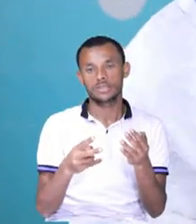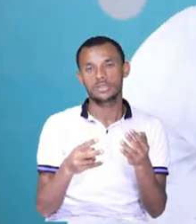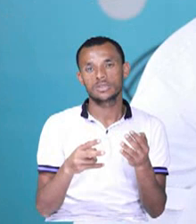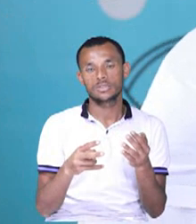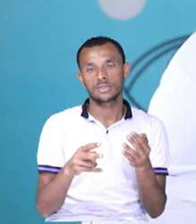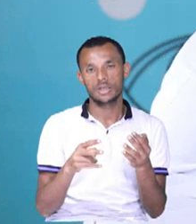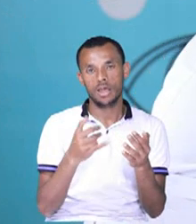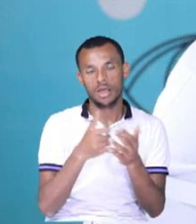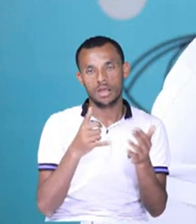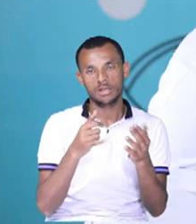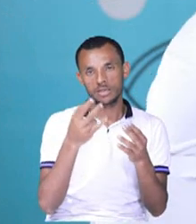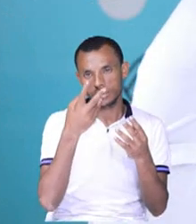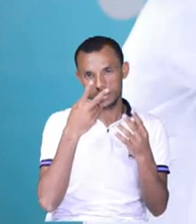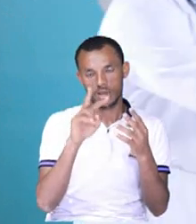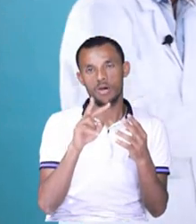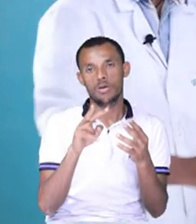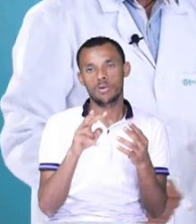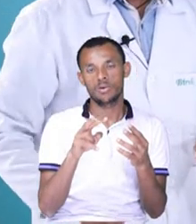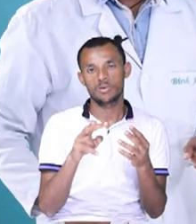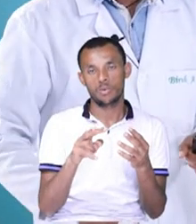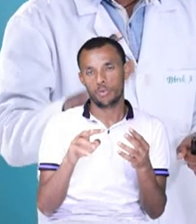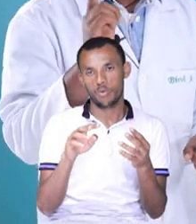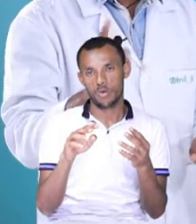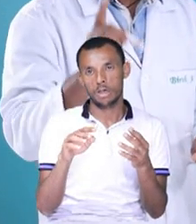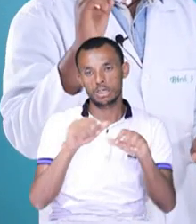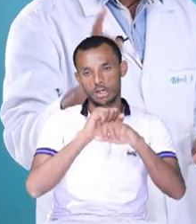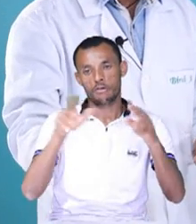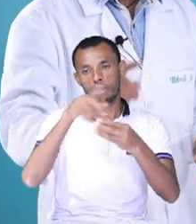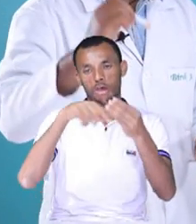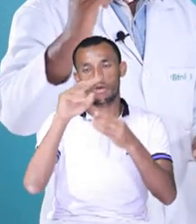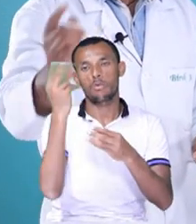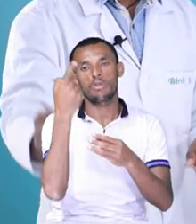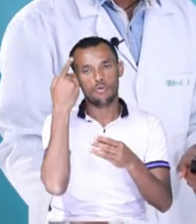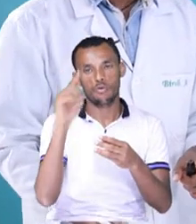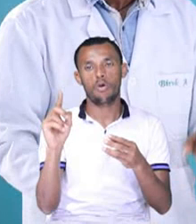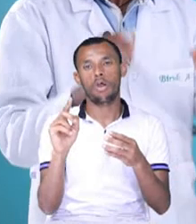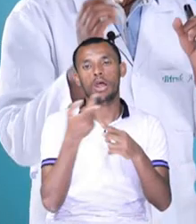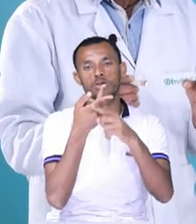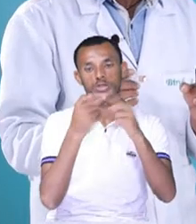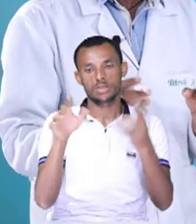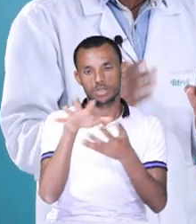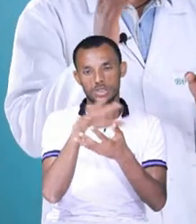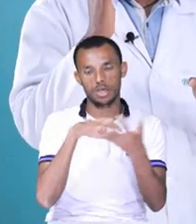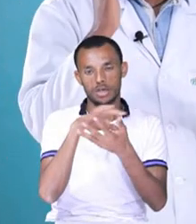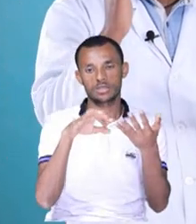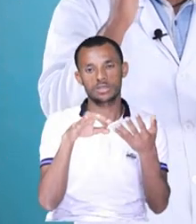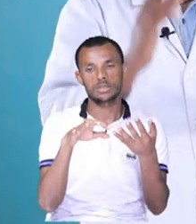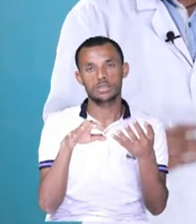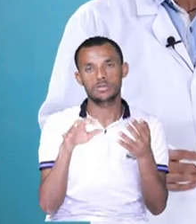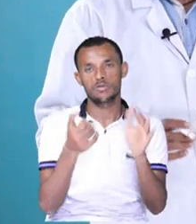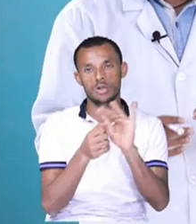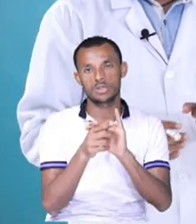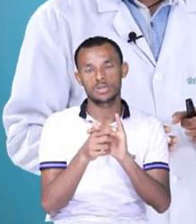seen for what types of reaction? Heterogeneous reaction. Surface area is important for heterogeneous reaction. Surface area is important